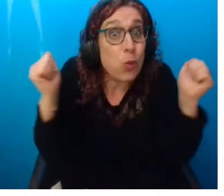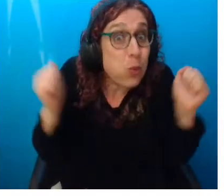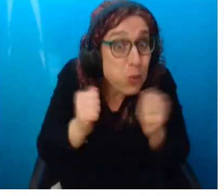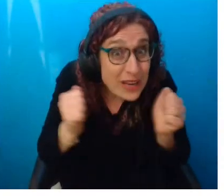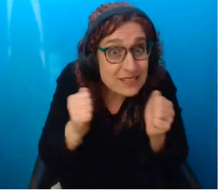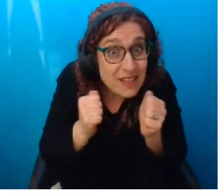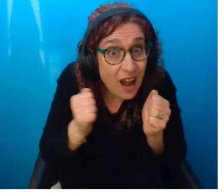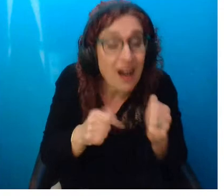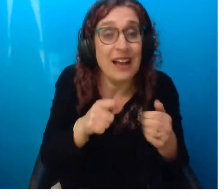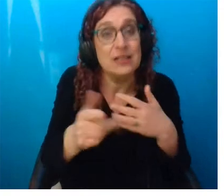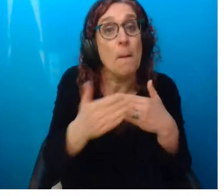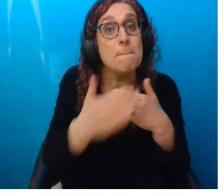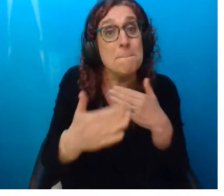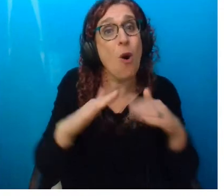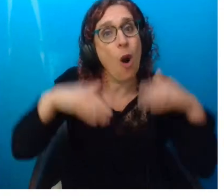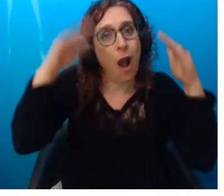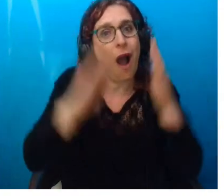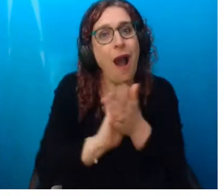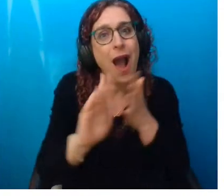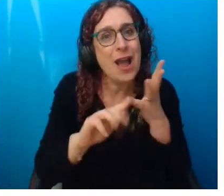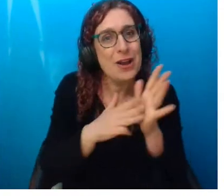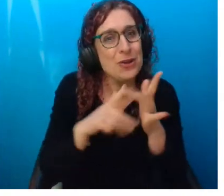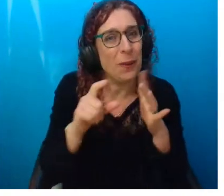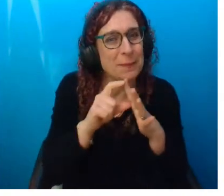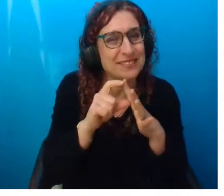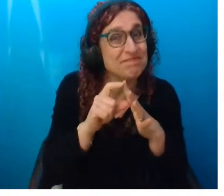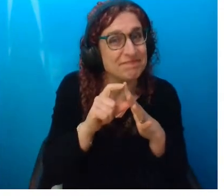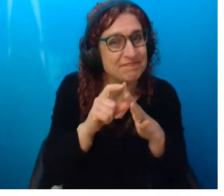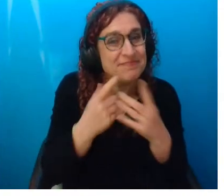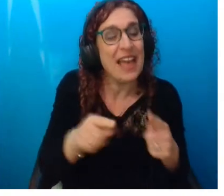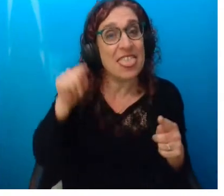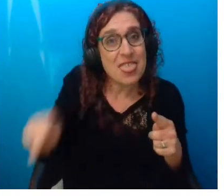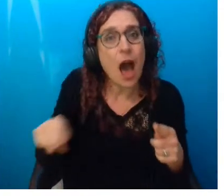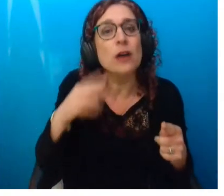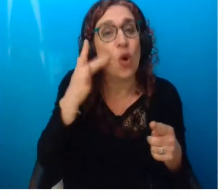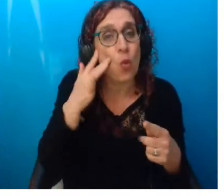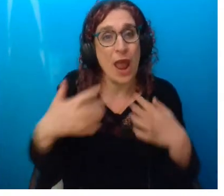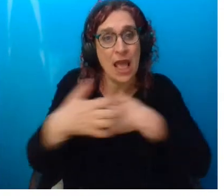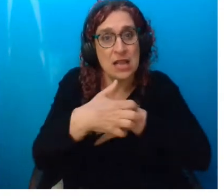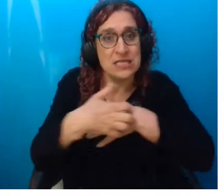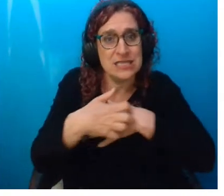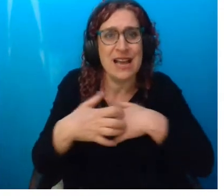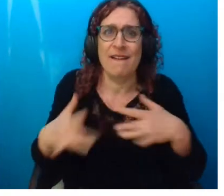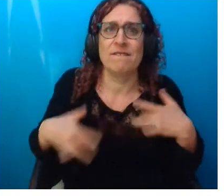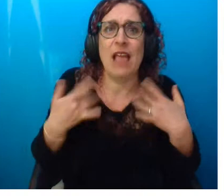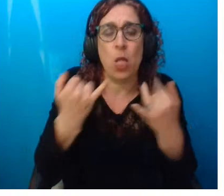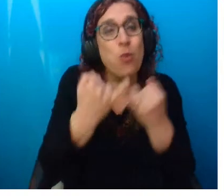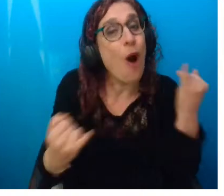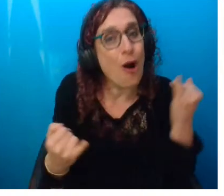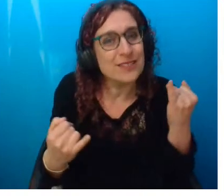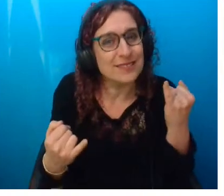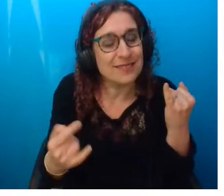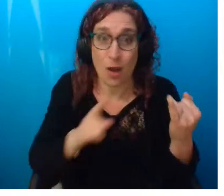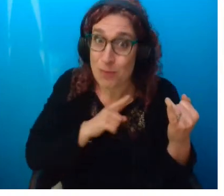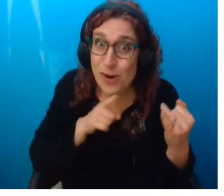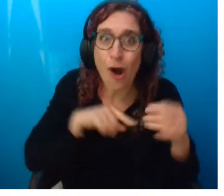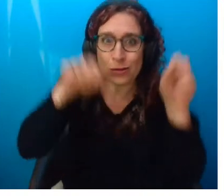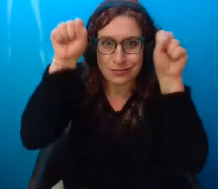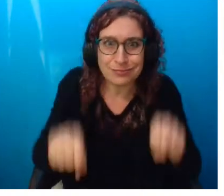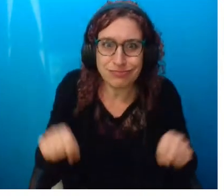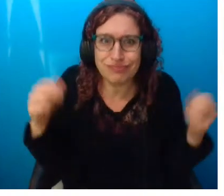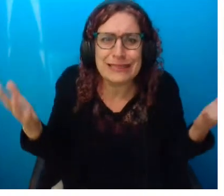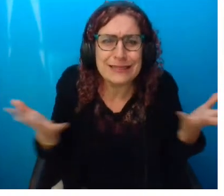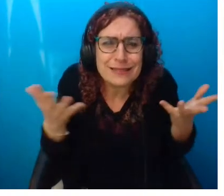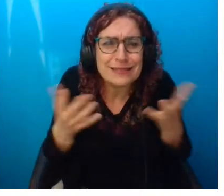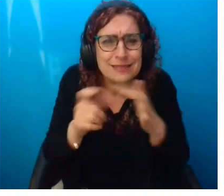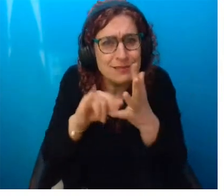is often when individuals with eczema notice their eczema getting much worse. But in terms